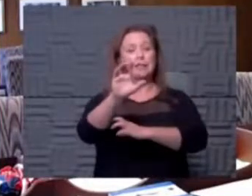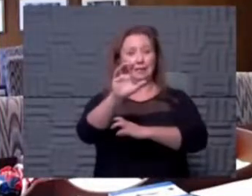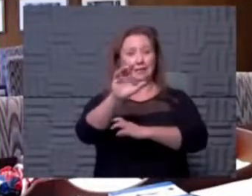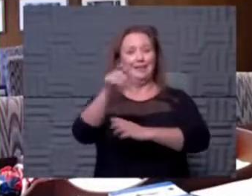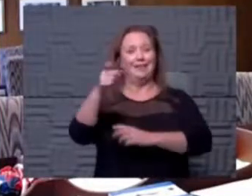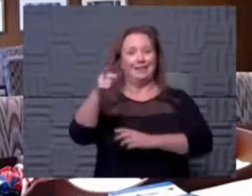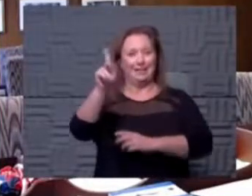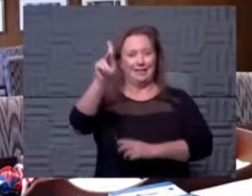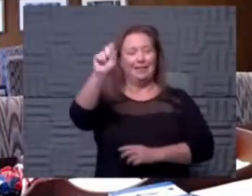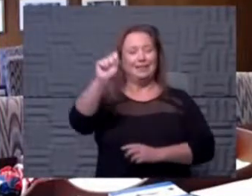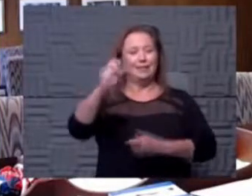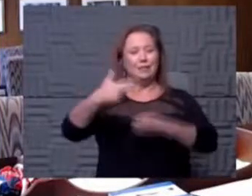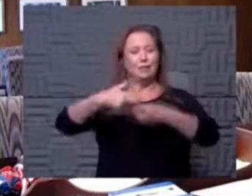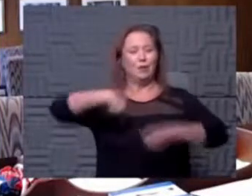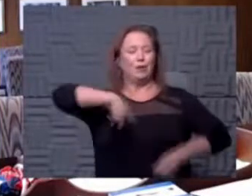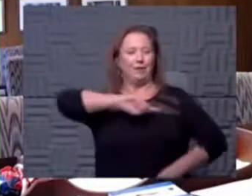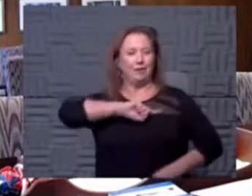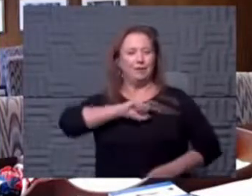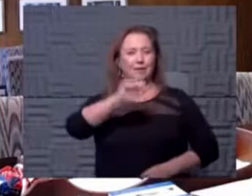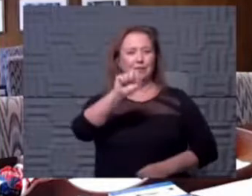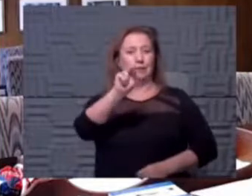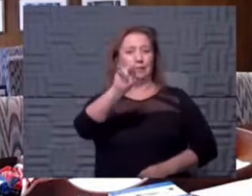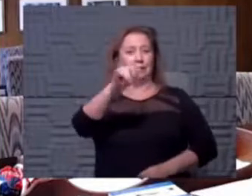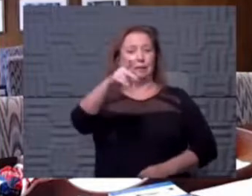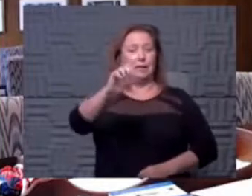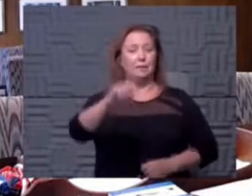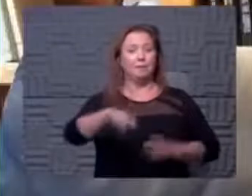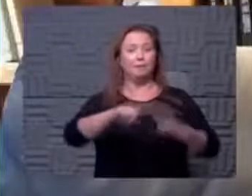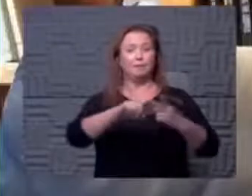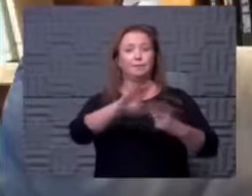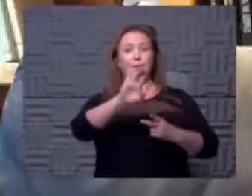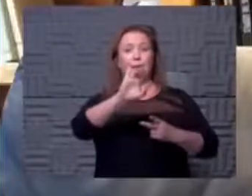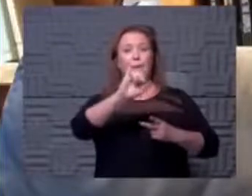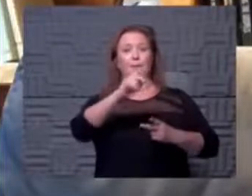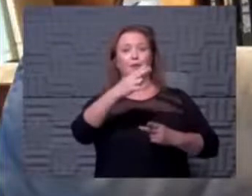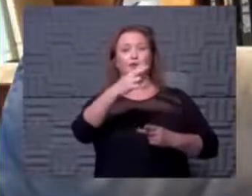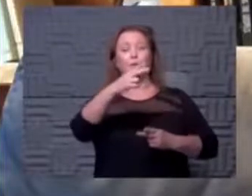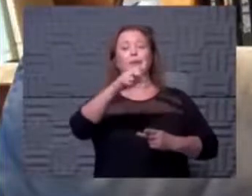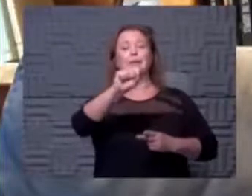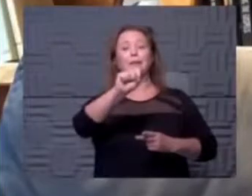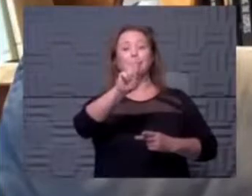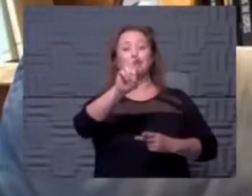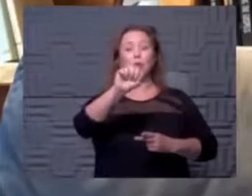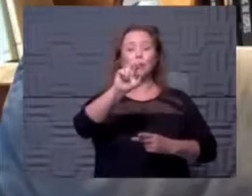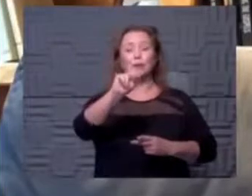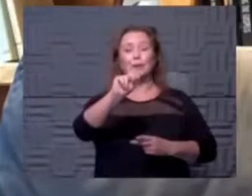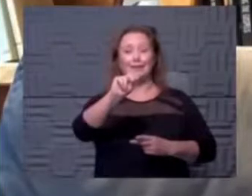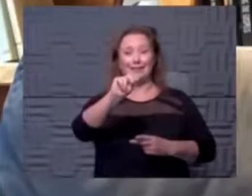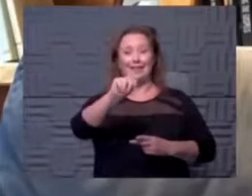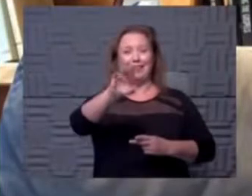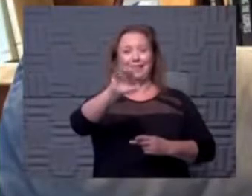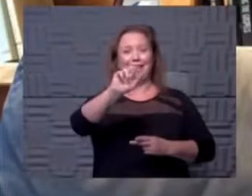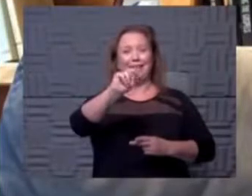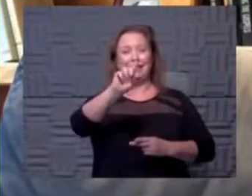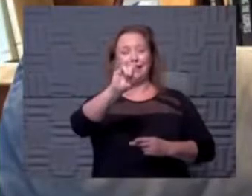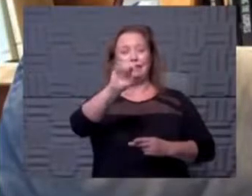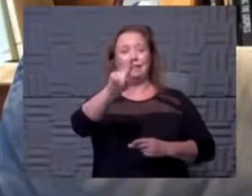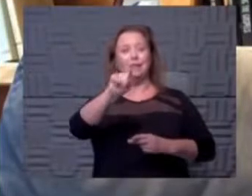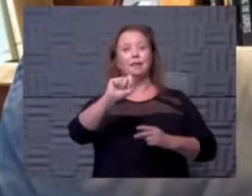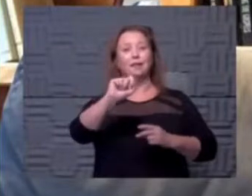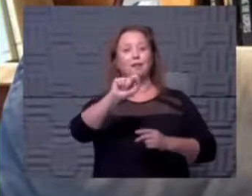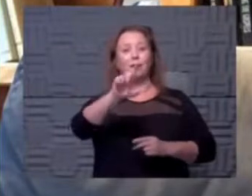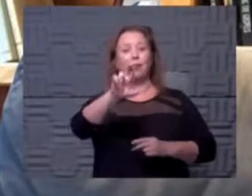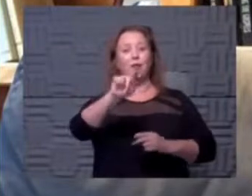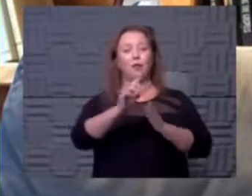in Kansas. He's joining us by Skype, along with Bishop Susan Candia of the Central State Synod of the Evangelical